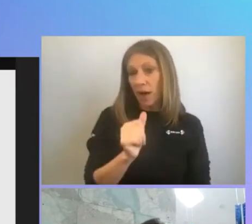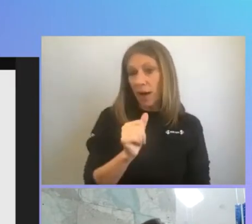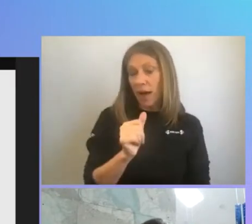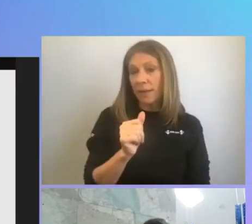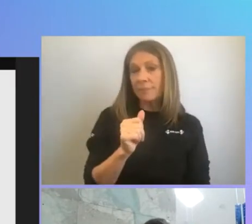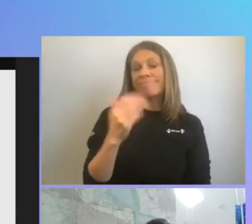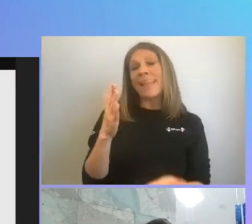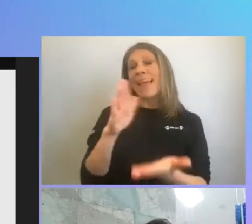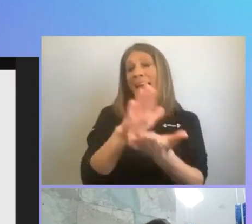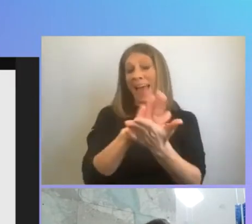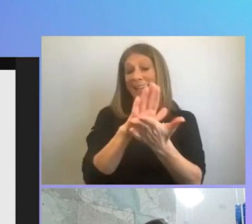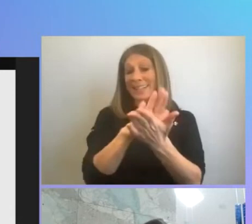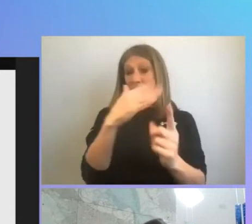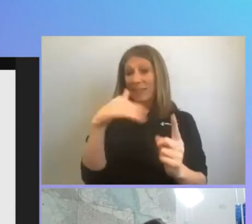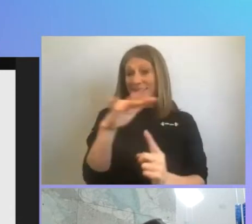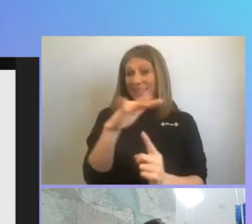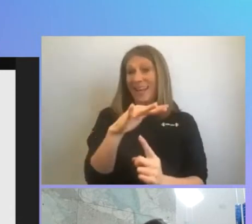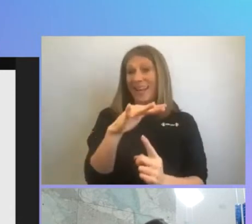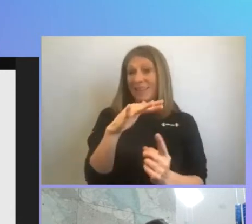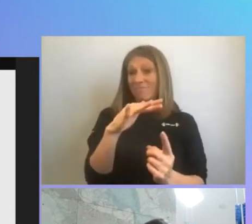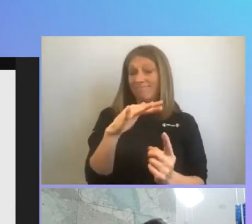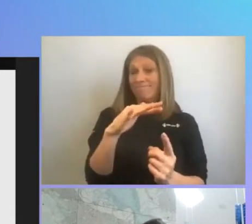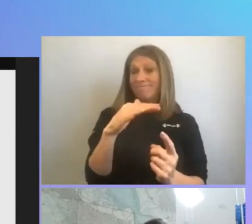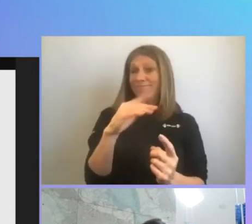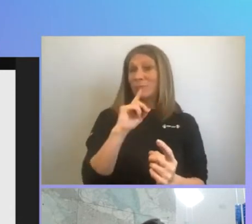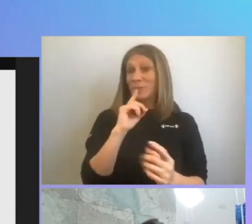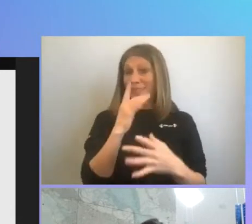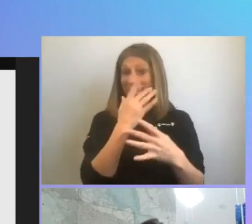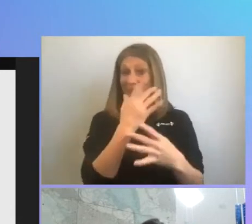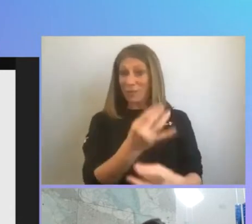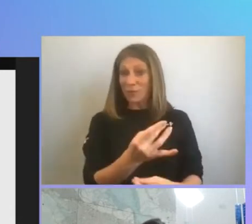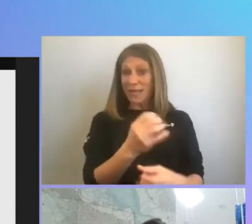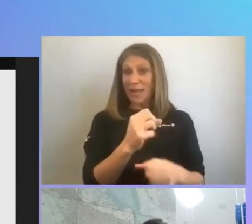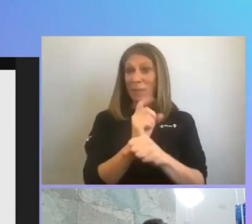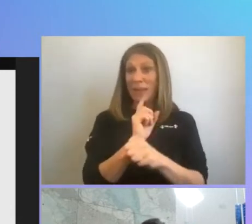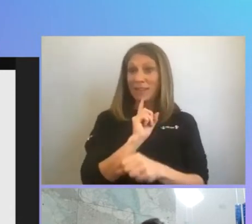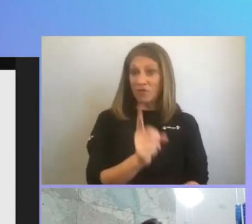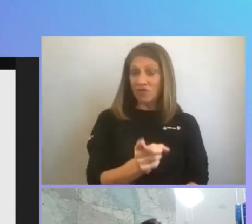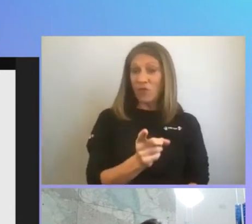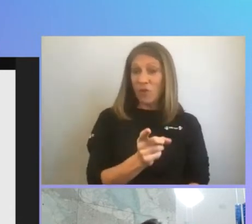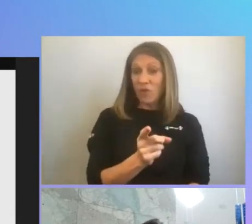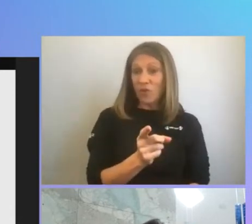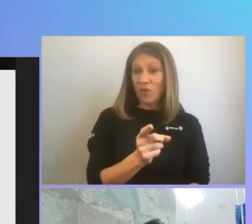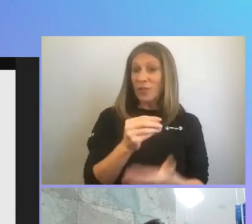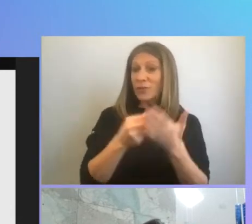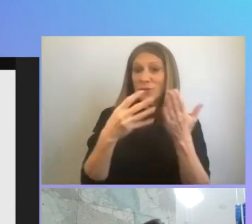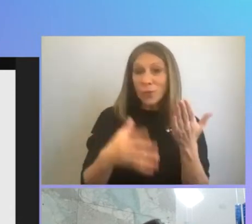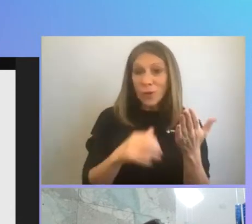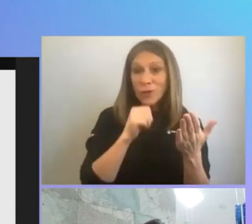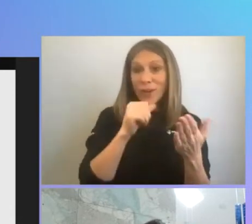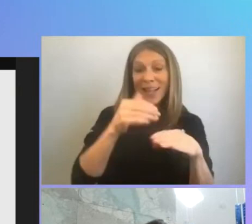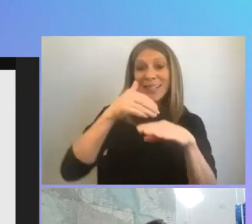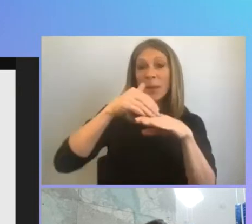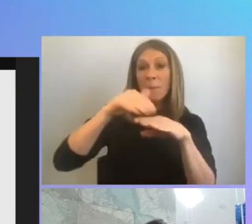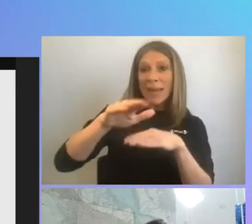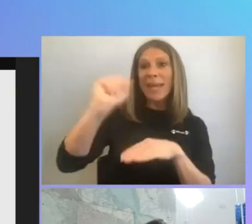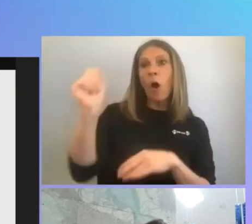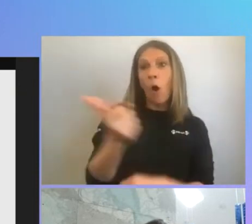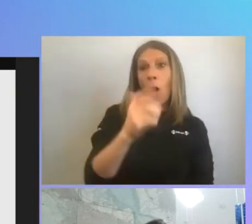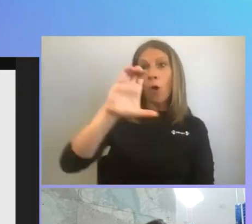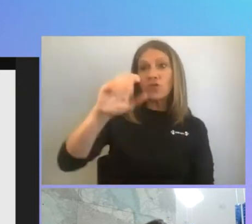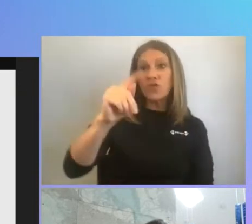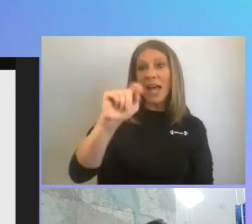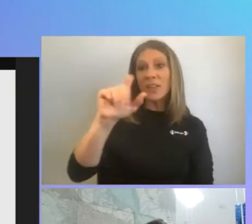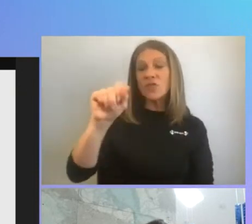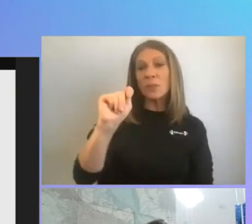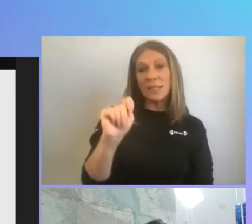academia setting has a real interest in making sure that students aren't submitting all ChatGPT